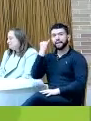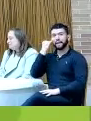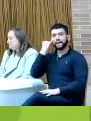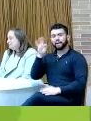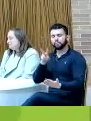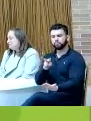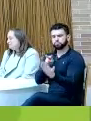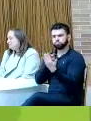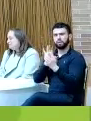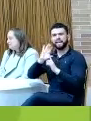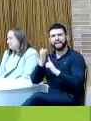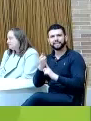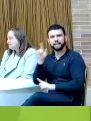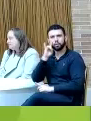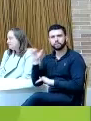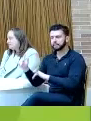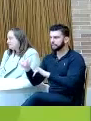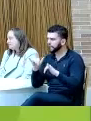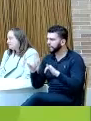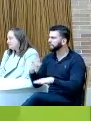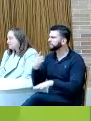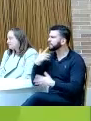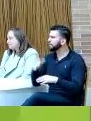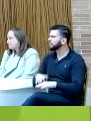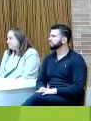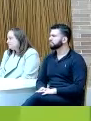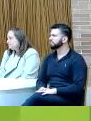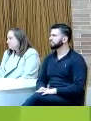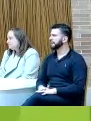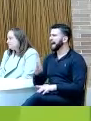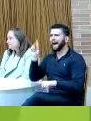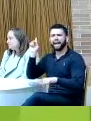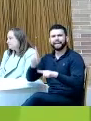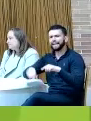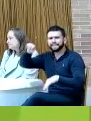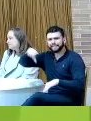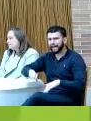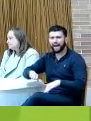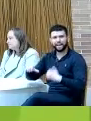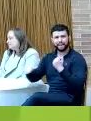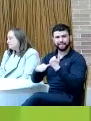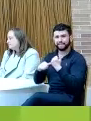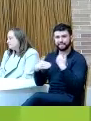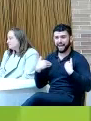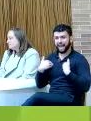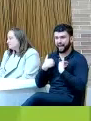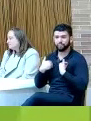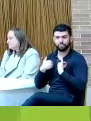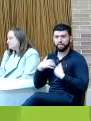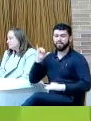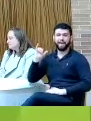this saying well you know I cannot s know to an assistance animal is definitely a most